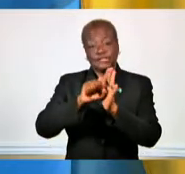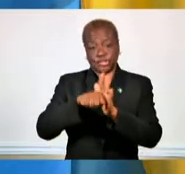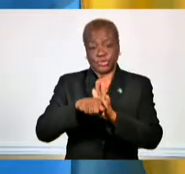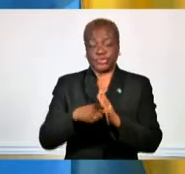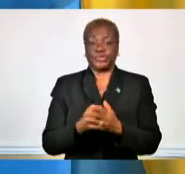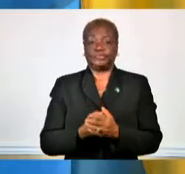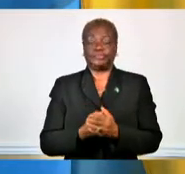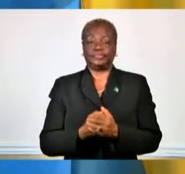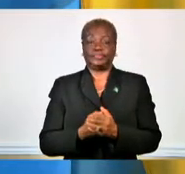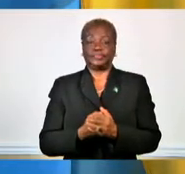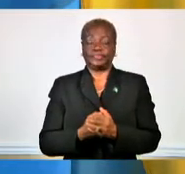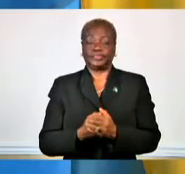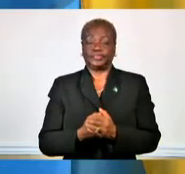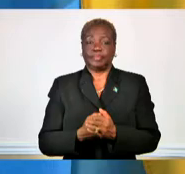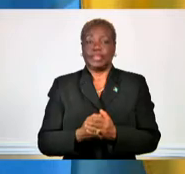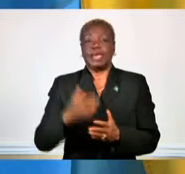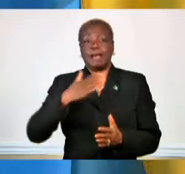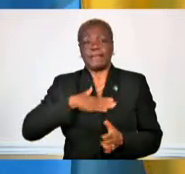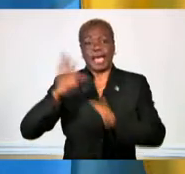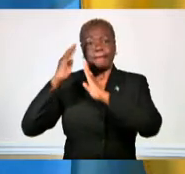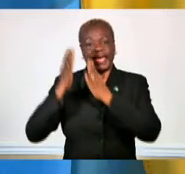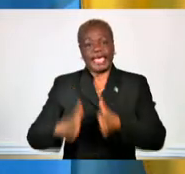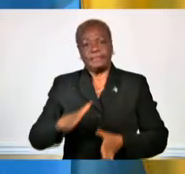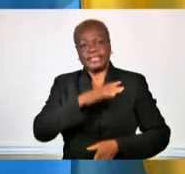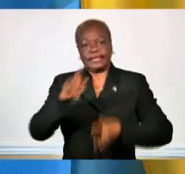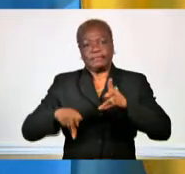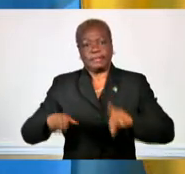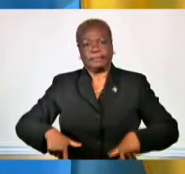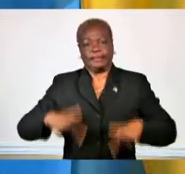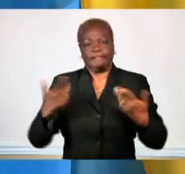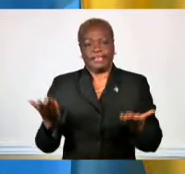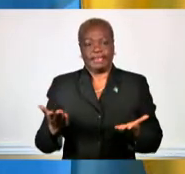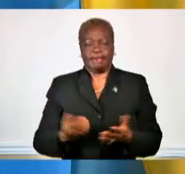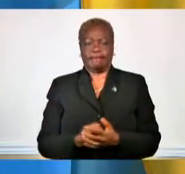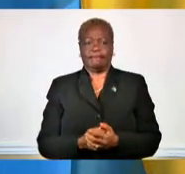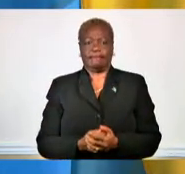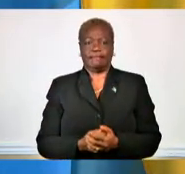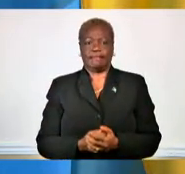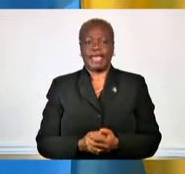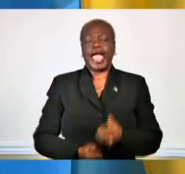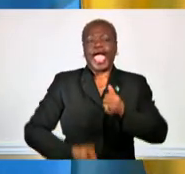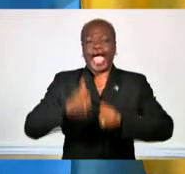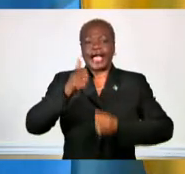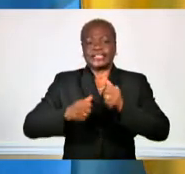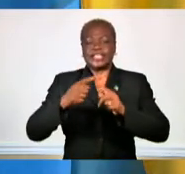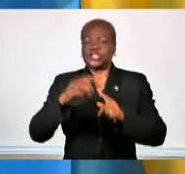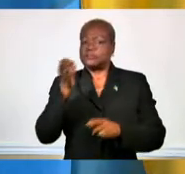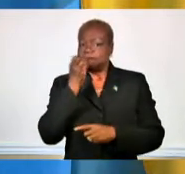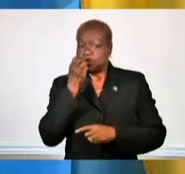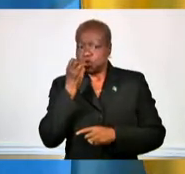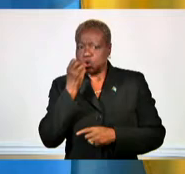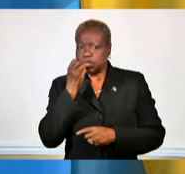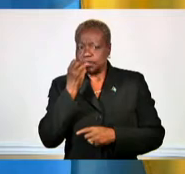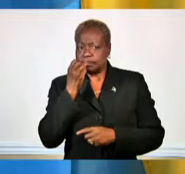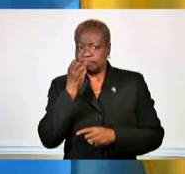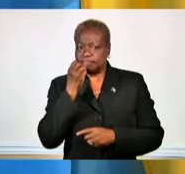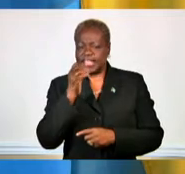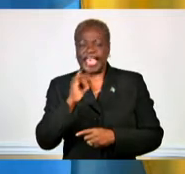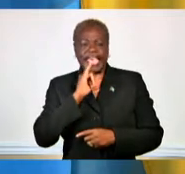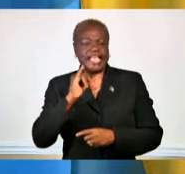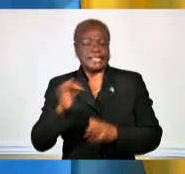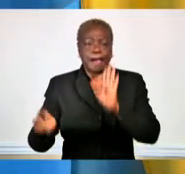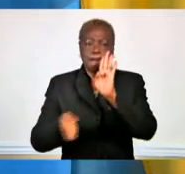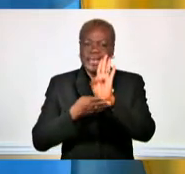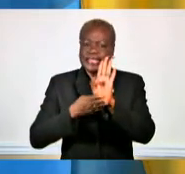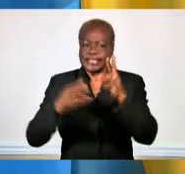recovery, my fellow Bahamians and residents, access to food is a